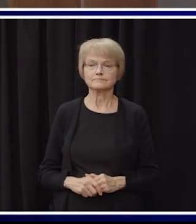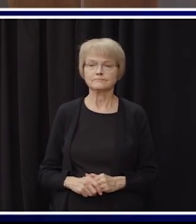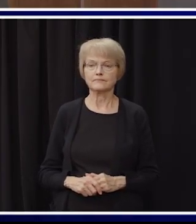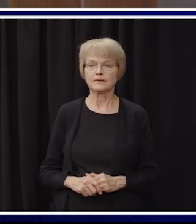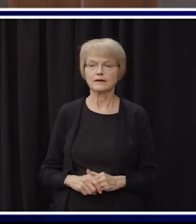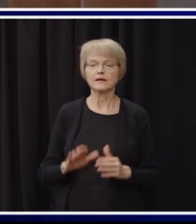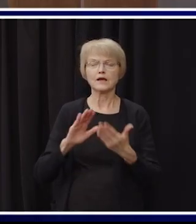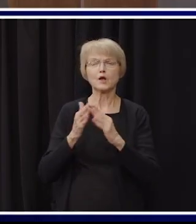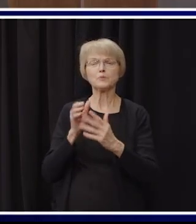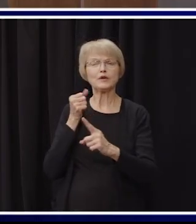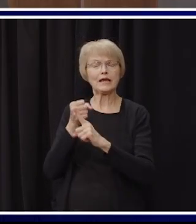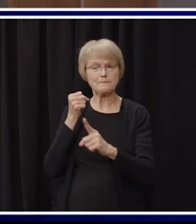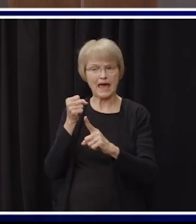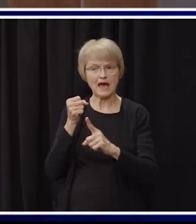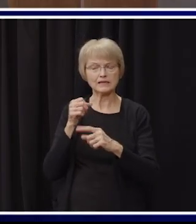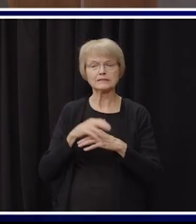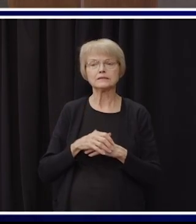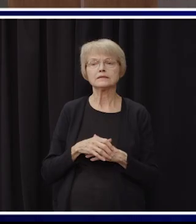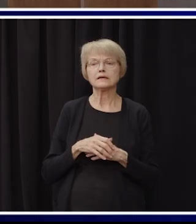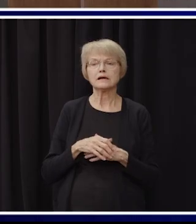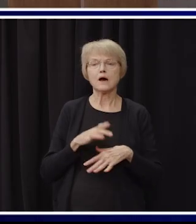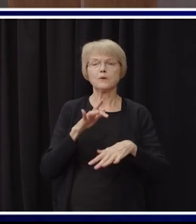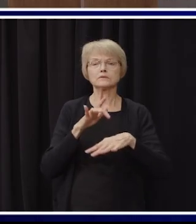Community impact. I want to touch on